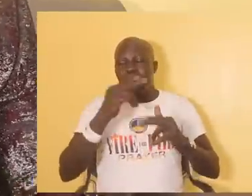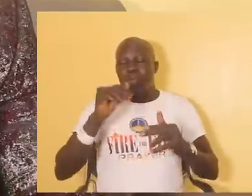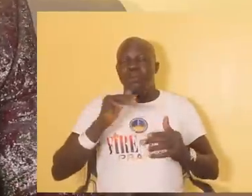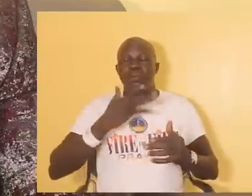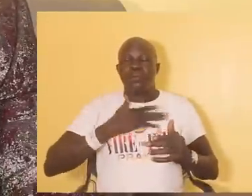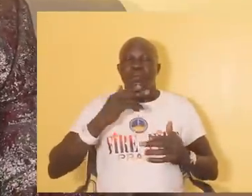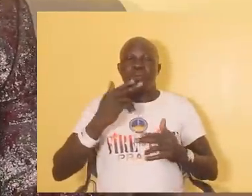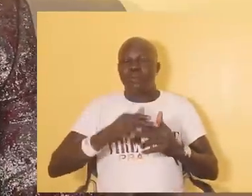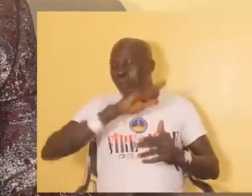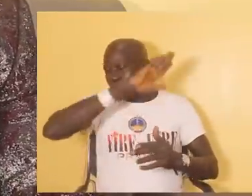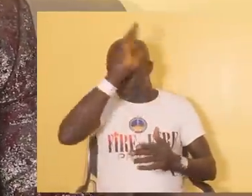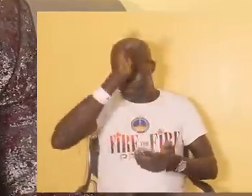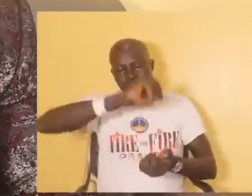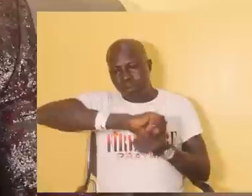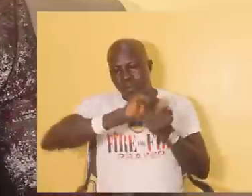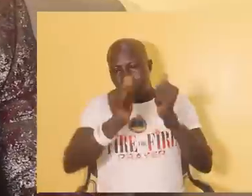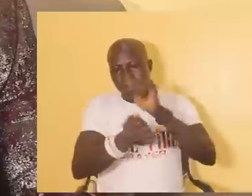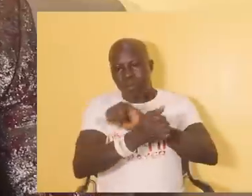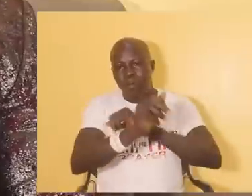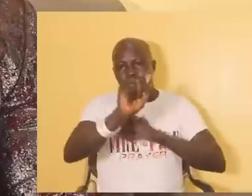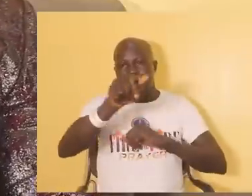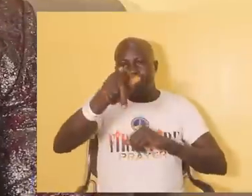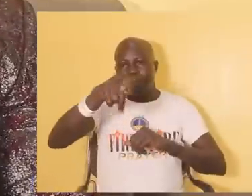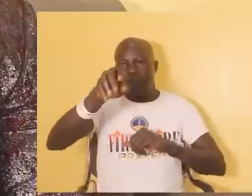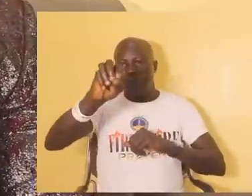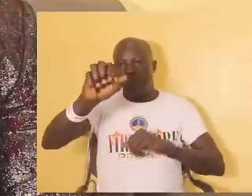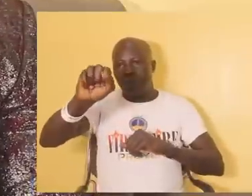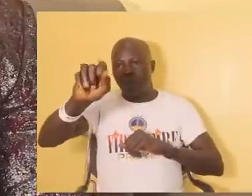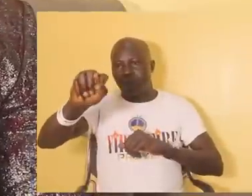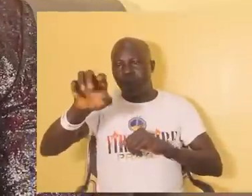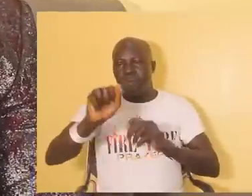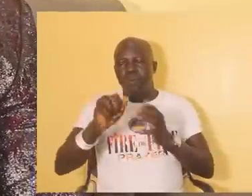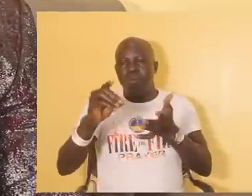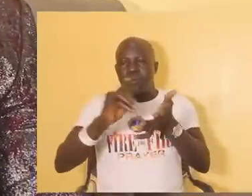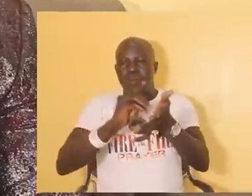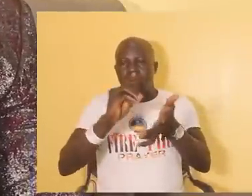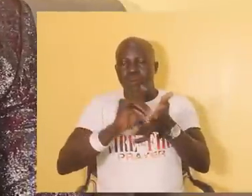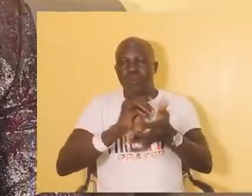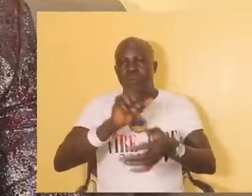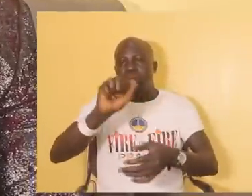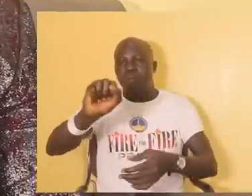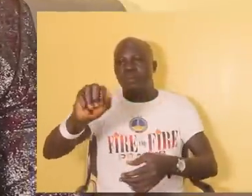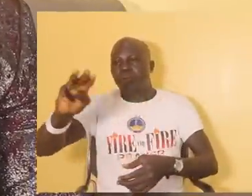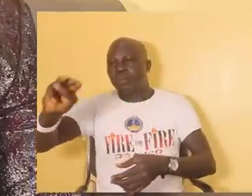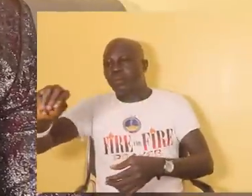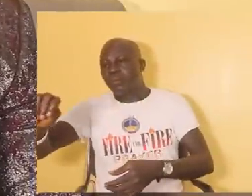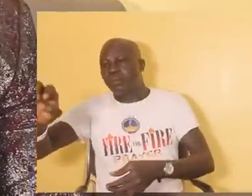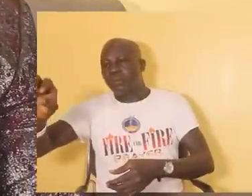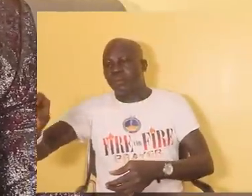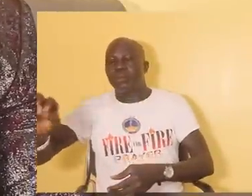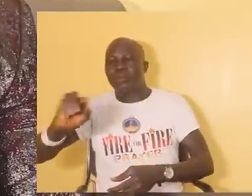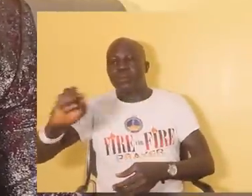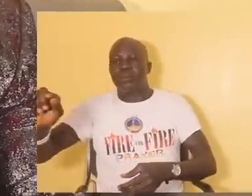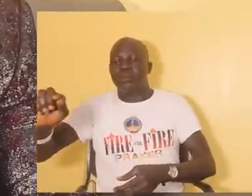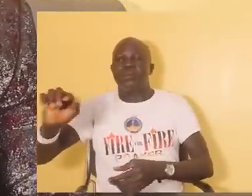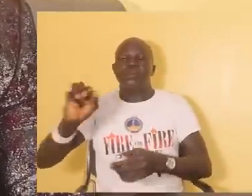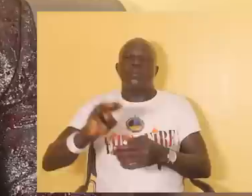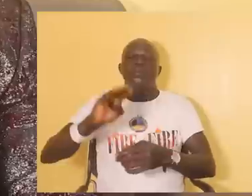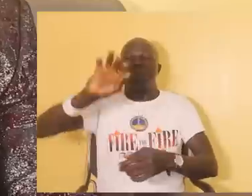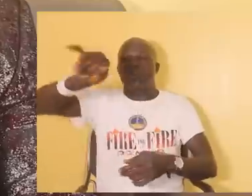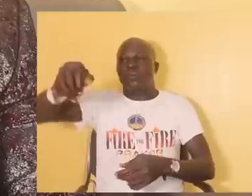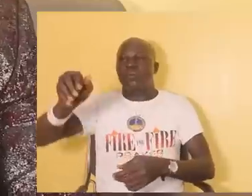oruko mi o yi pada apostle yi ni Dr. SMO Mustafa JP